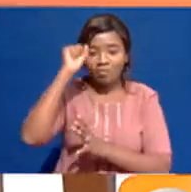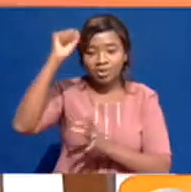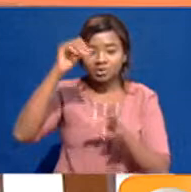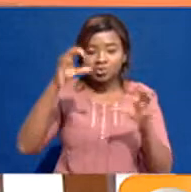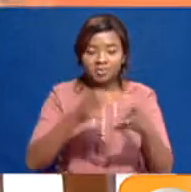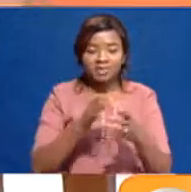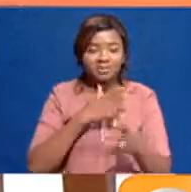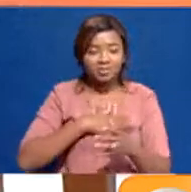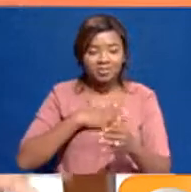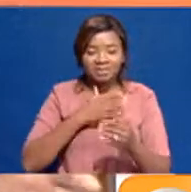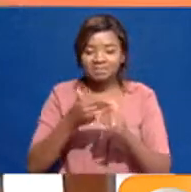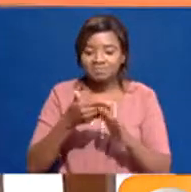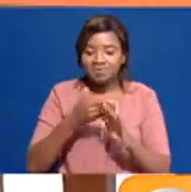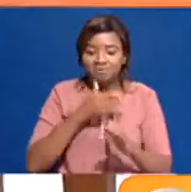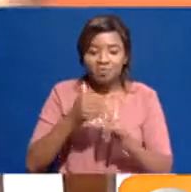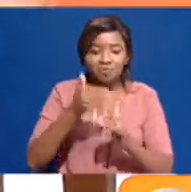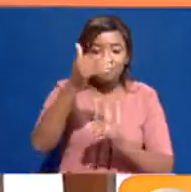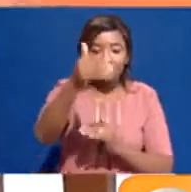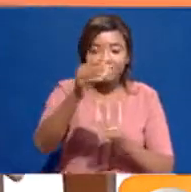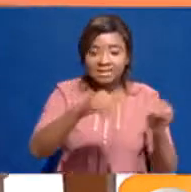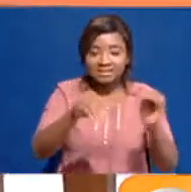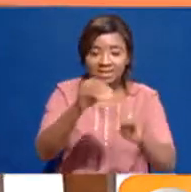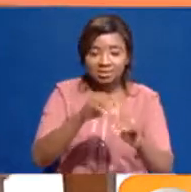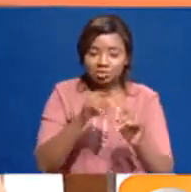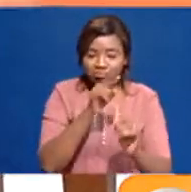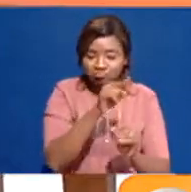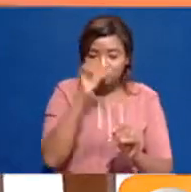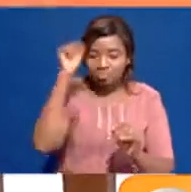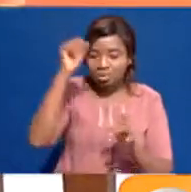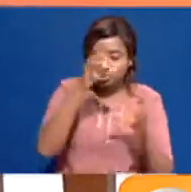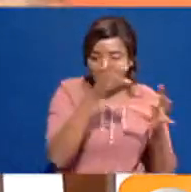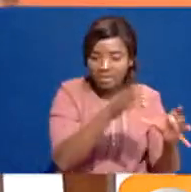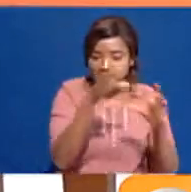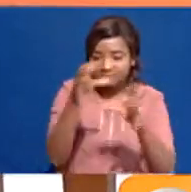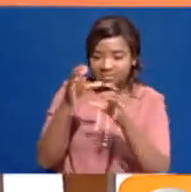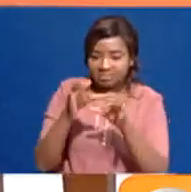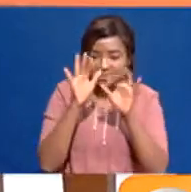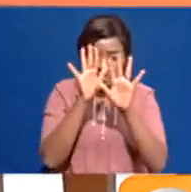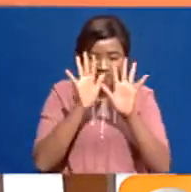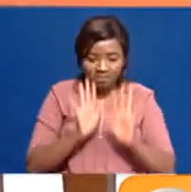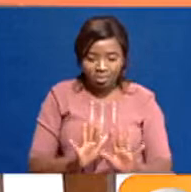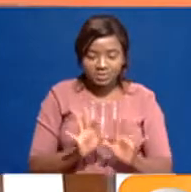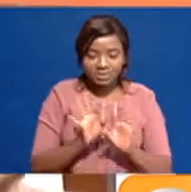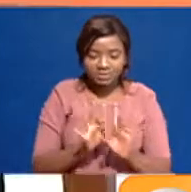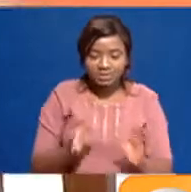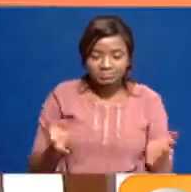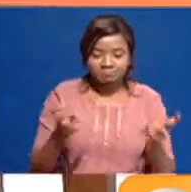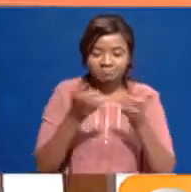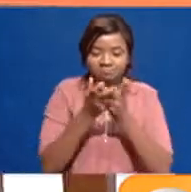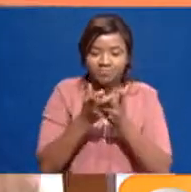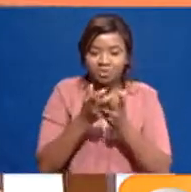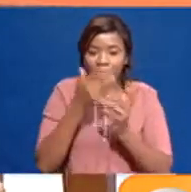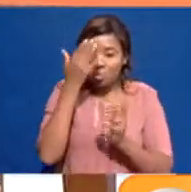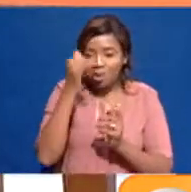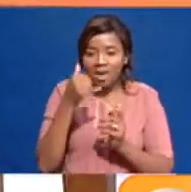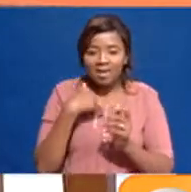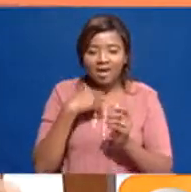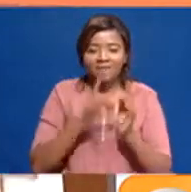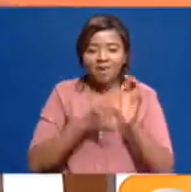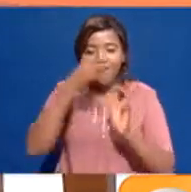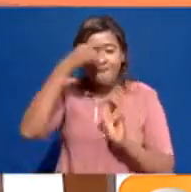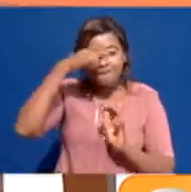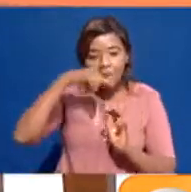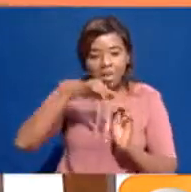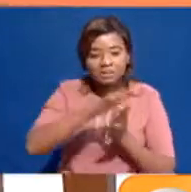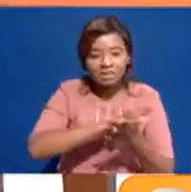elections, these parties should group themselves on a policy basis, on a development agenda,